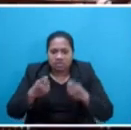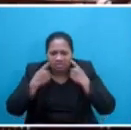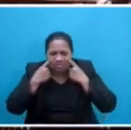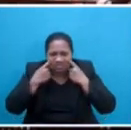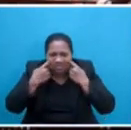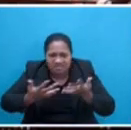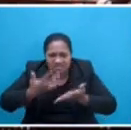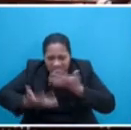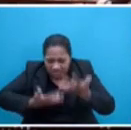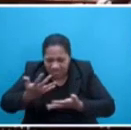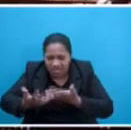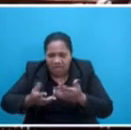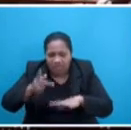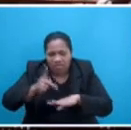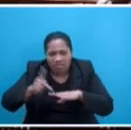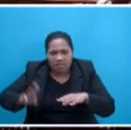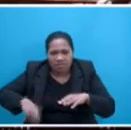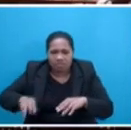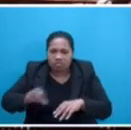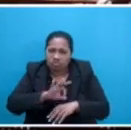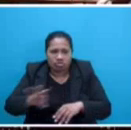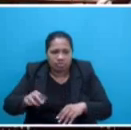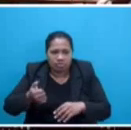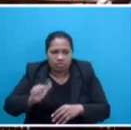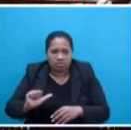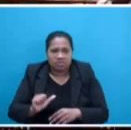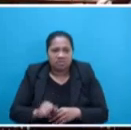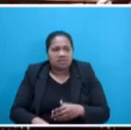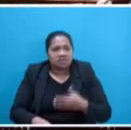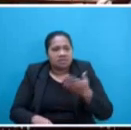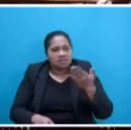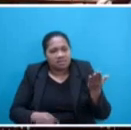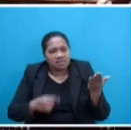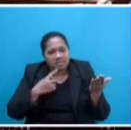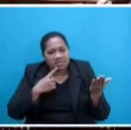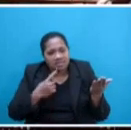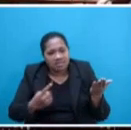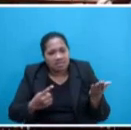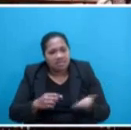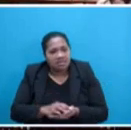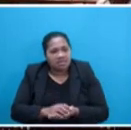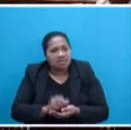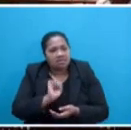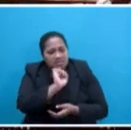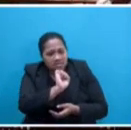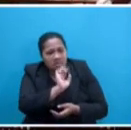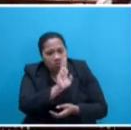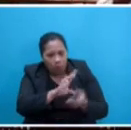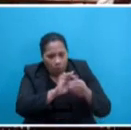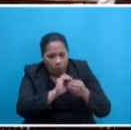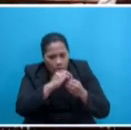is specifically referring to a Honorable Member, which is her own opinion, and there's